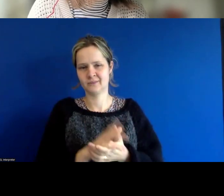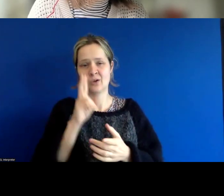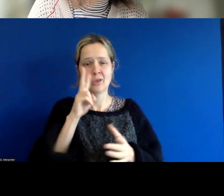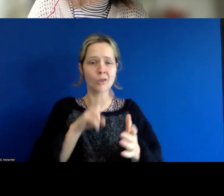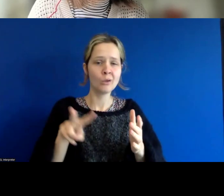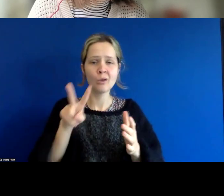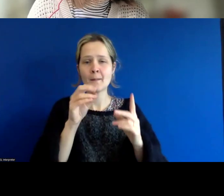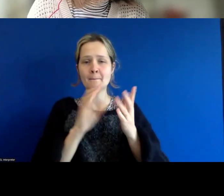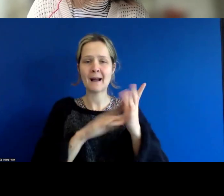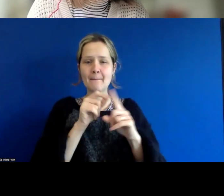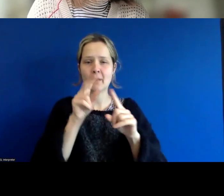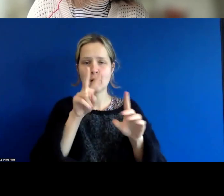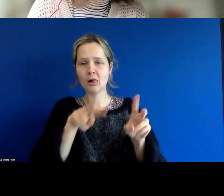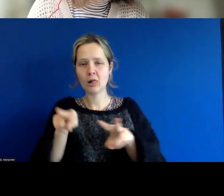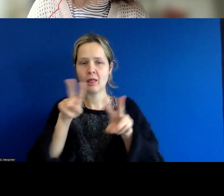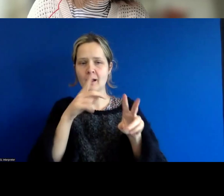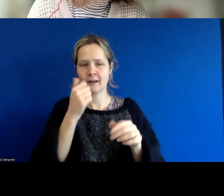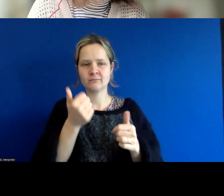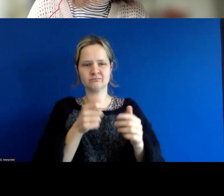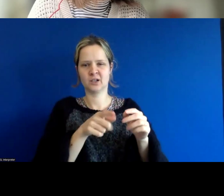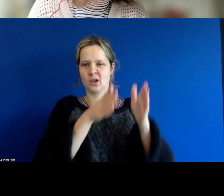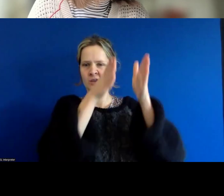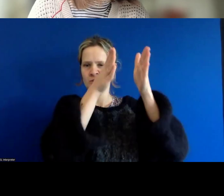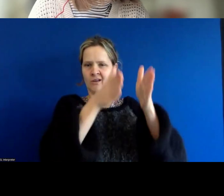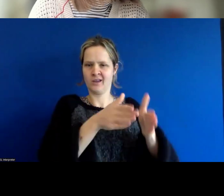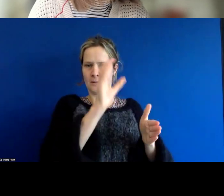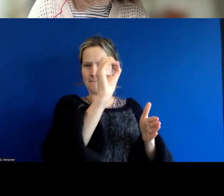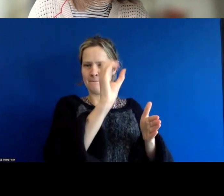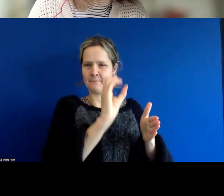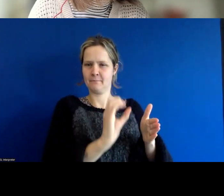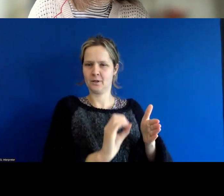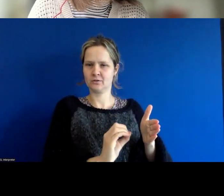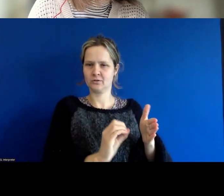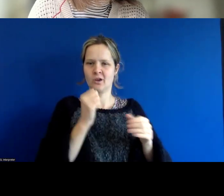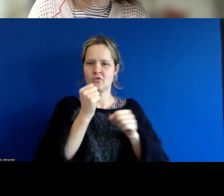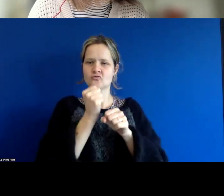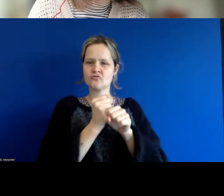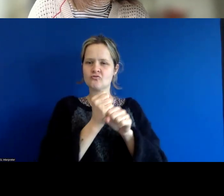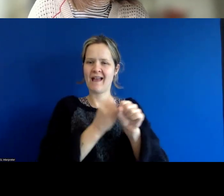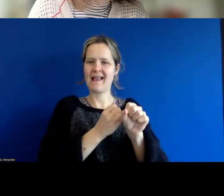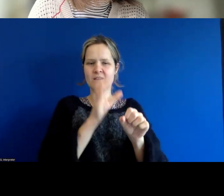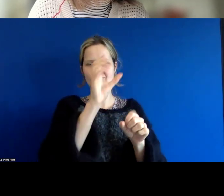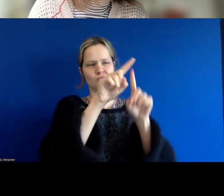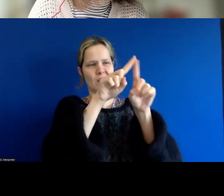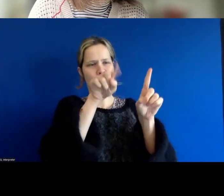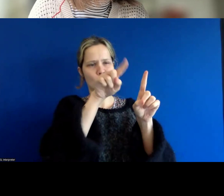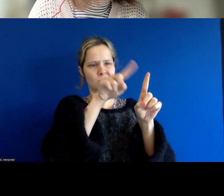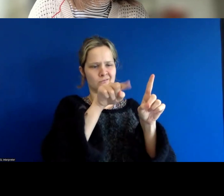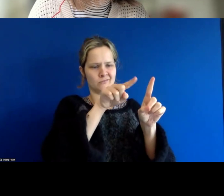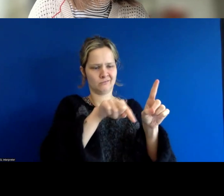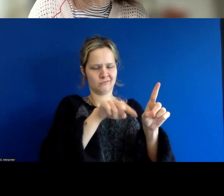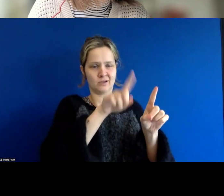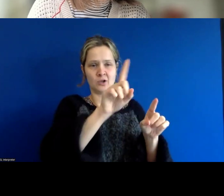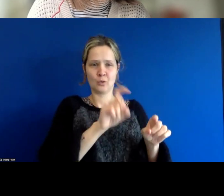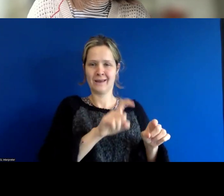map, and there's some buttons along the left-hand side. These are grey round buttons, and these are the key buttons that you'll use to navigate around the